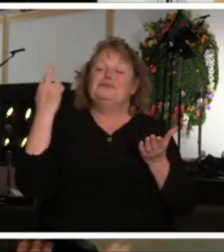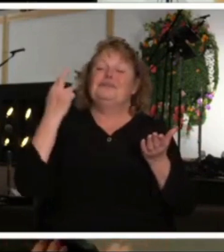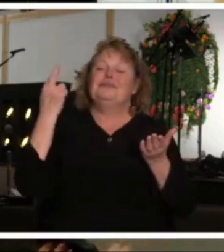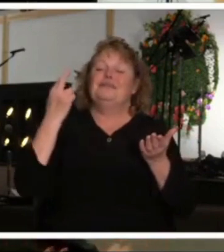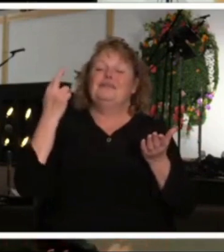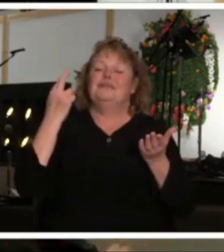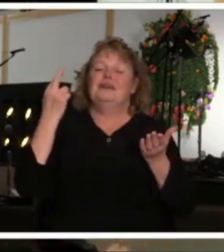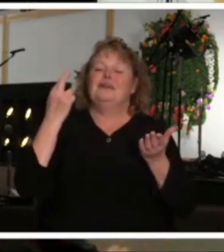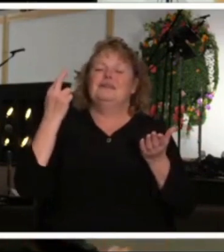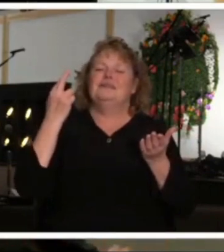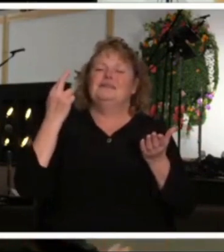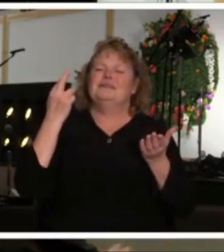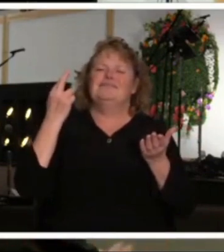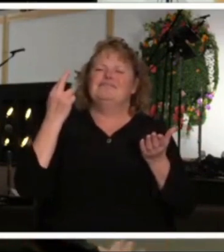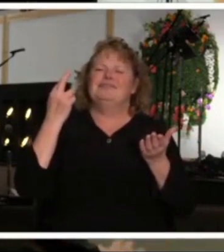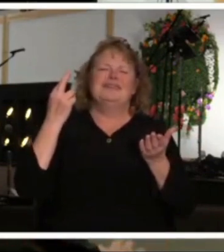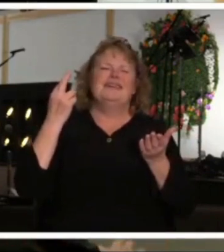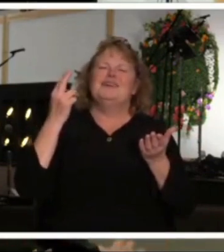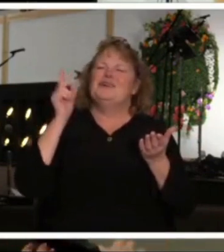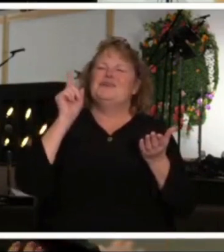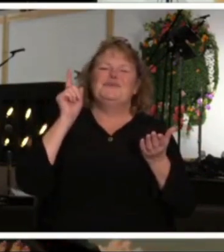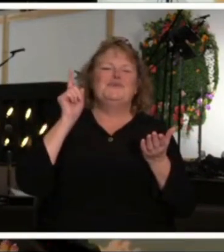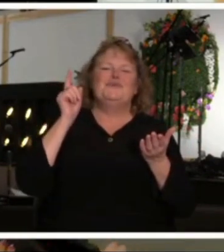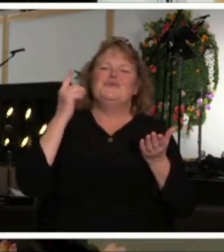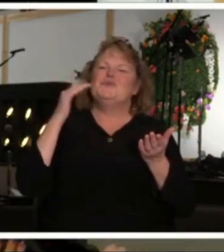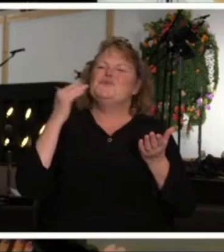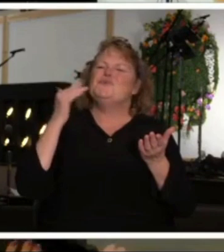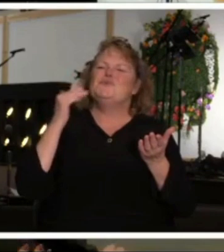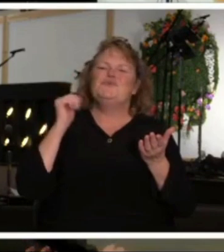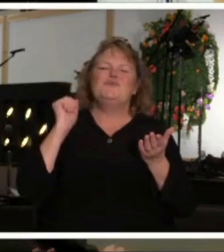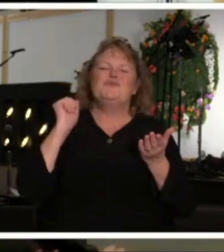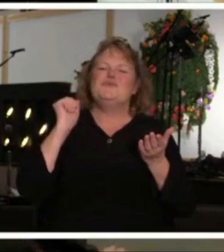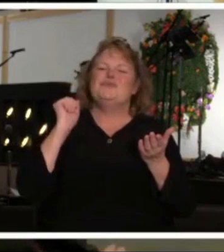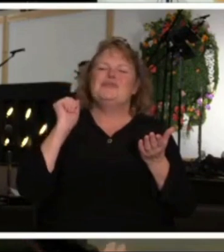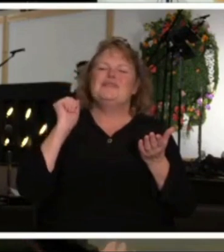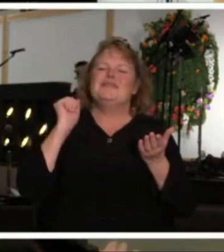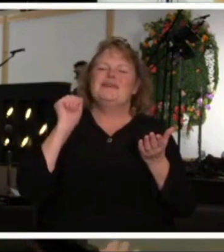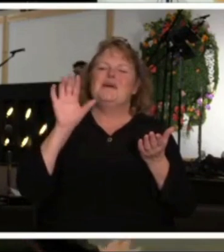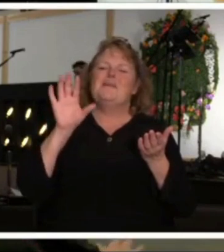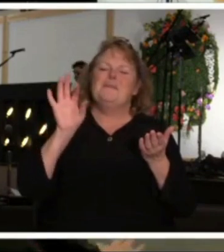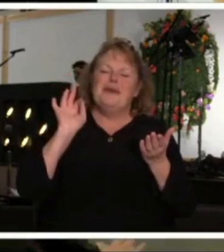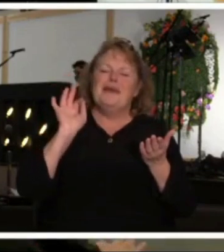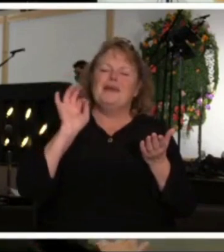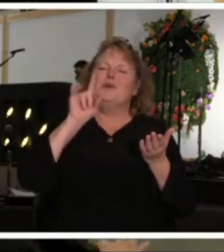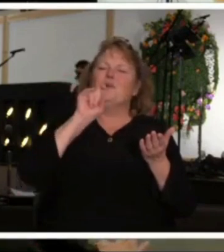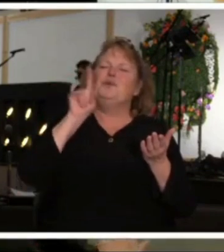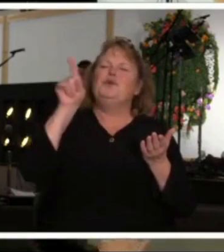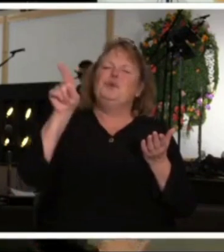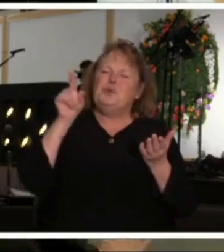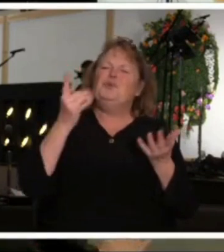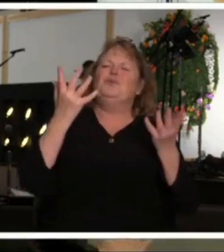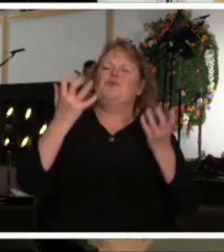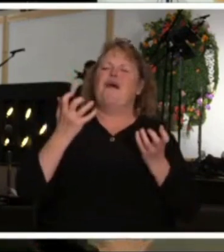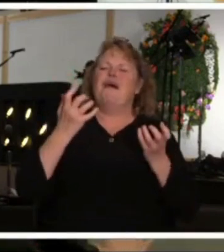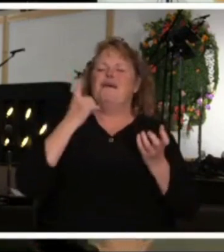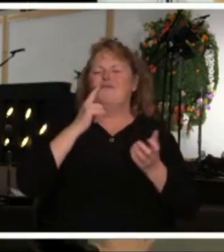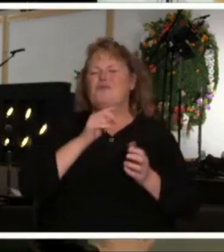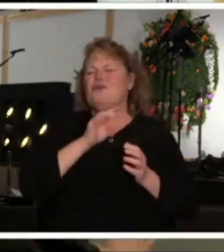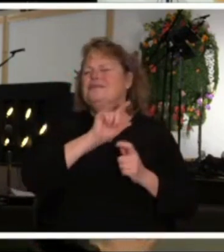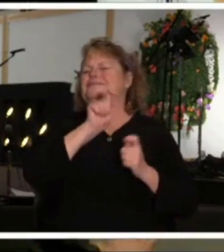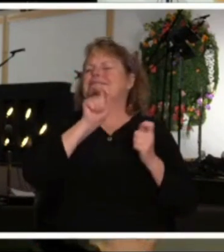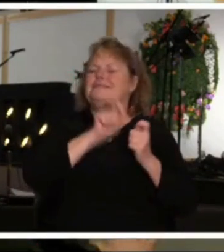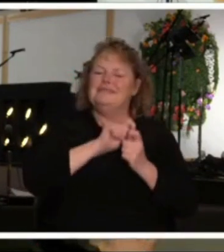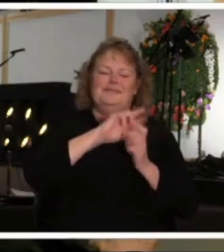the sovereignty and uniqueness of those that you choose for specific roles in your